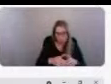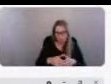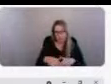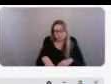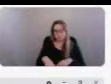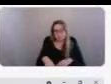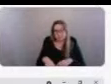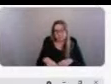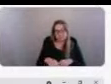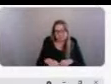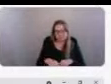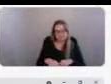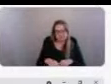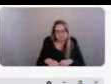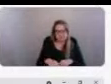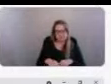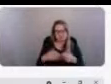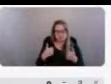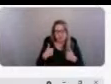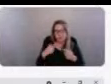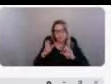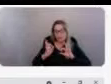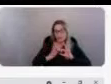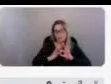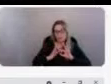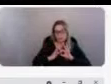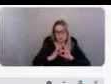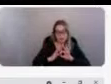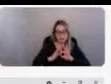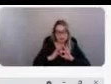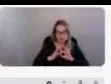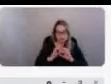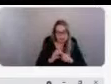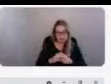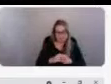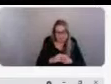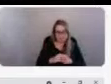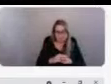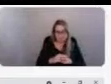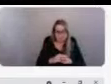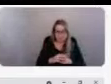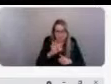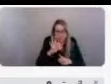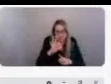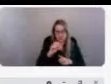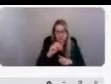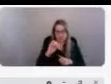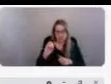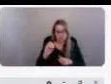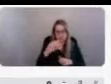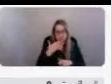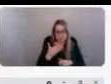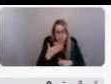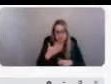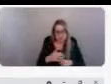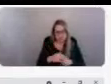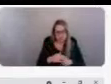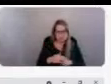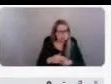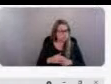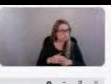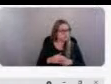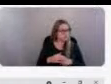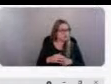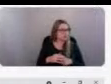of polarization we have a perfectly reasonable alternative in map version 9.0 thank you very much